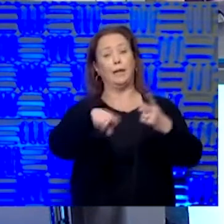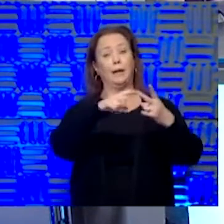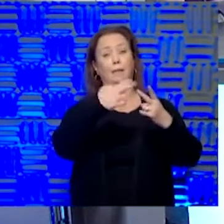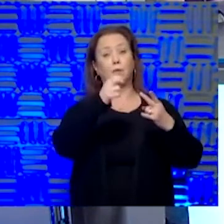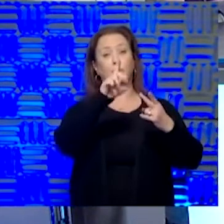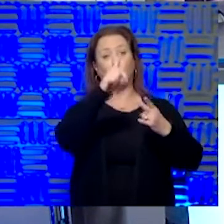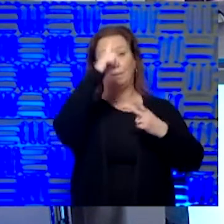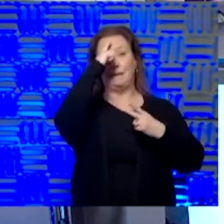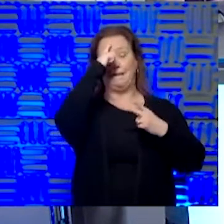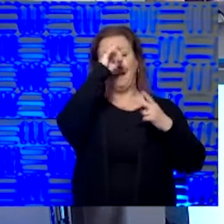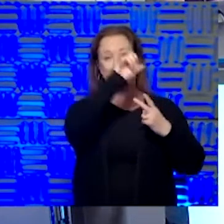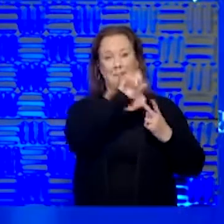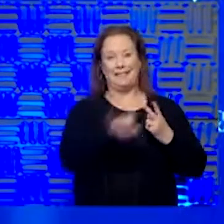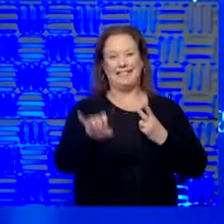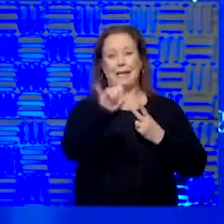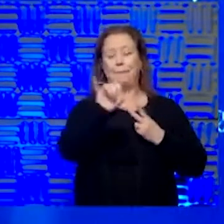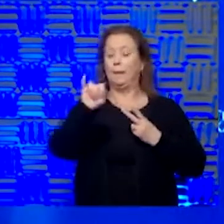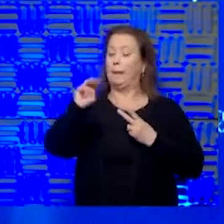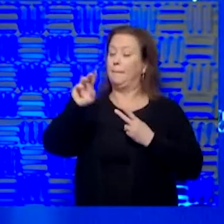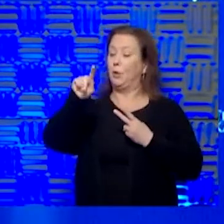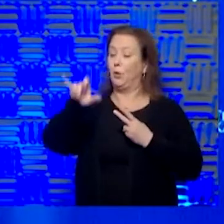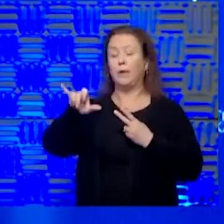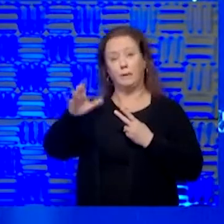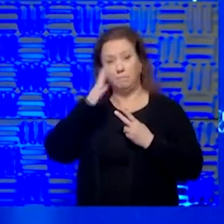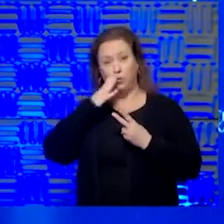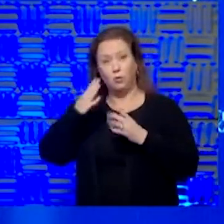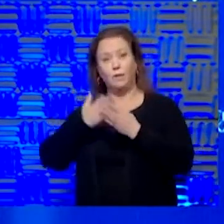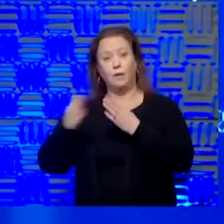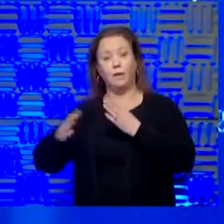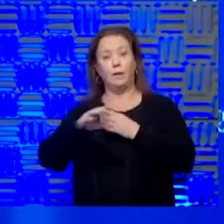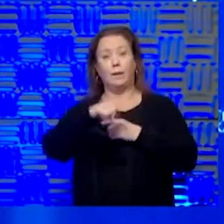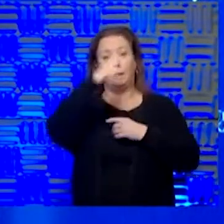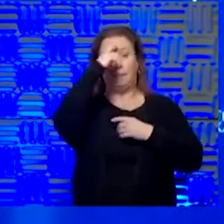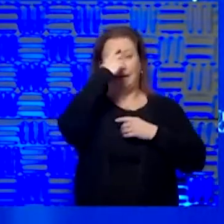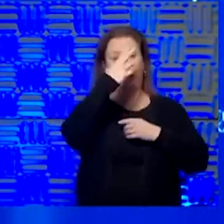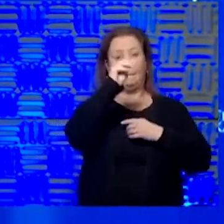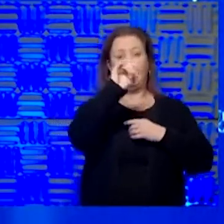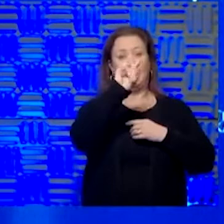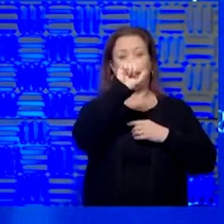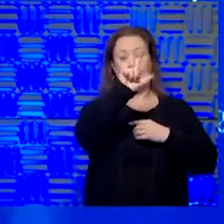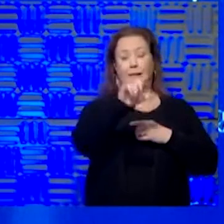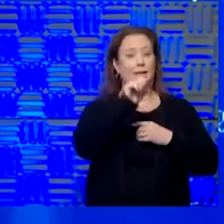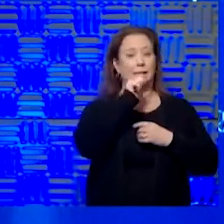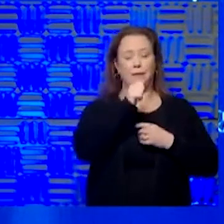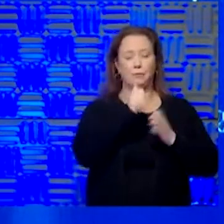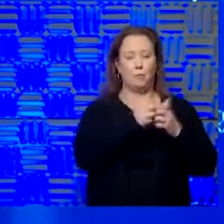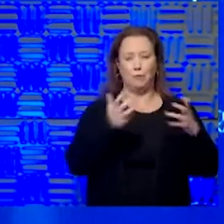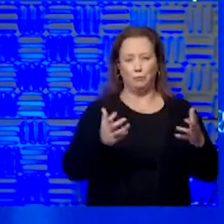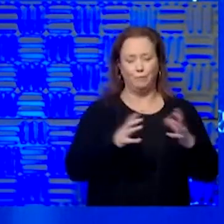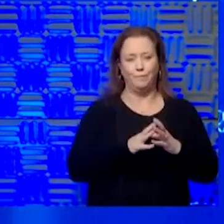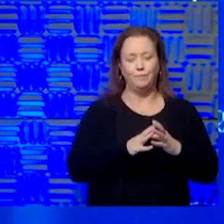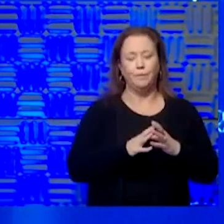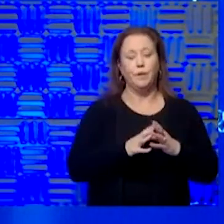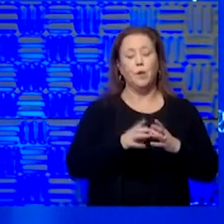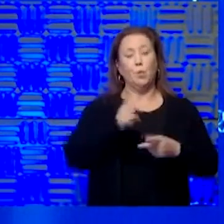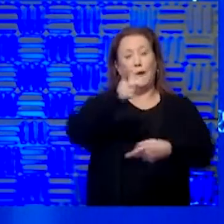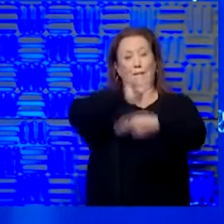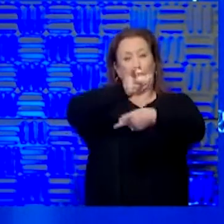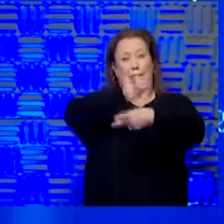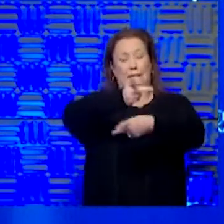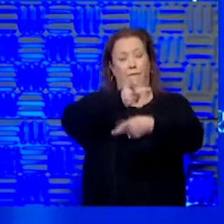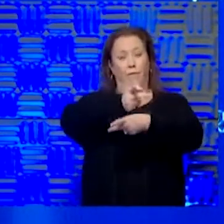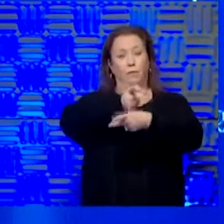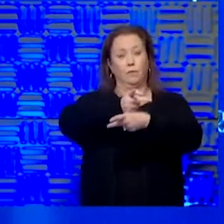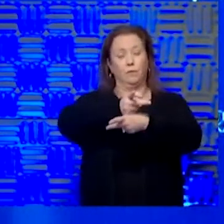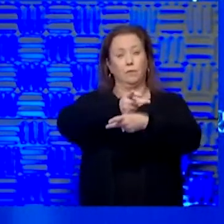mentality. Herd immunity is a good thing. Herd mentality, not so much. What we have to be careful with